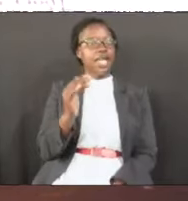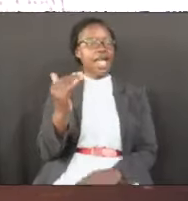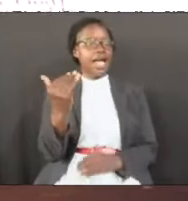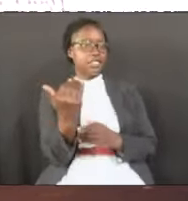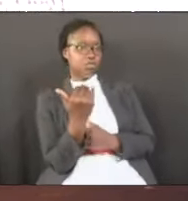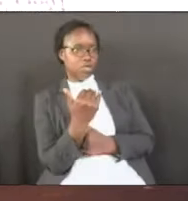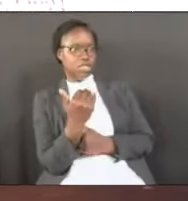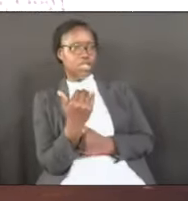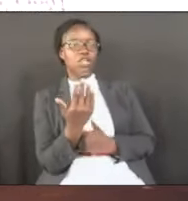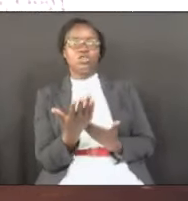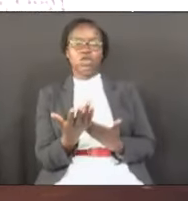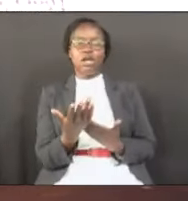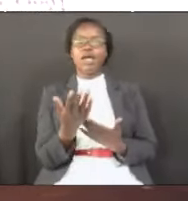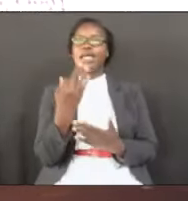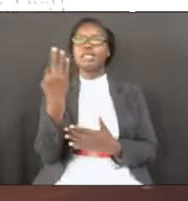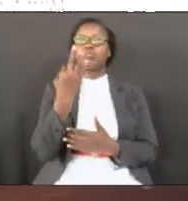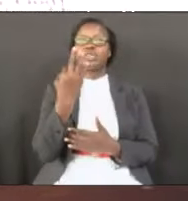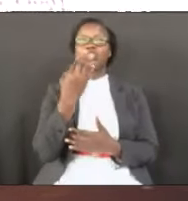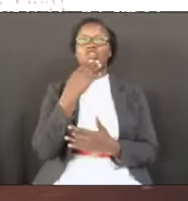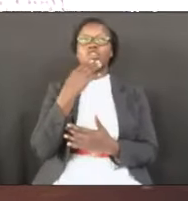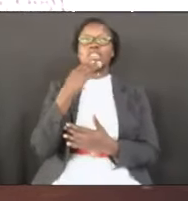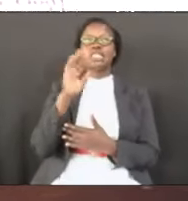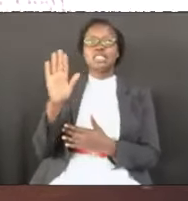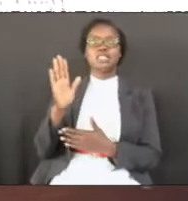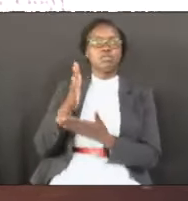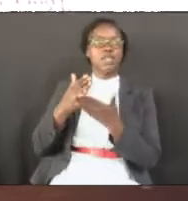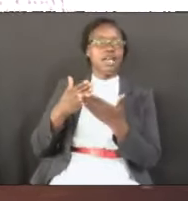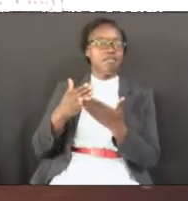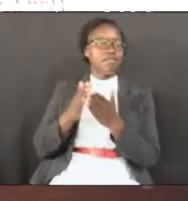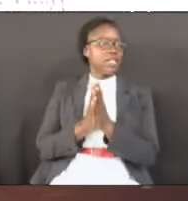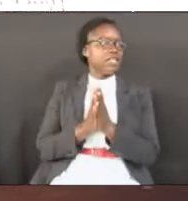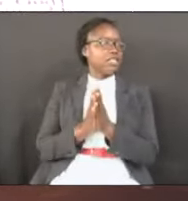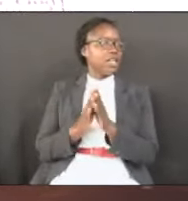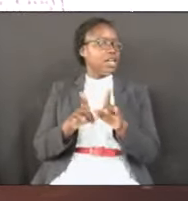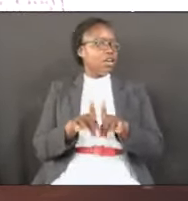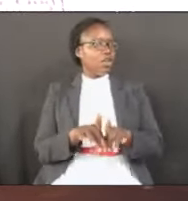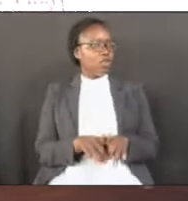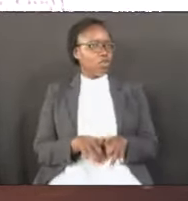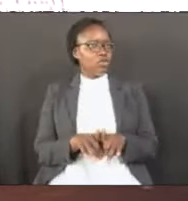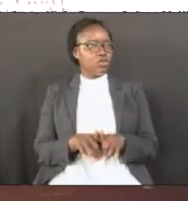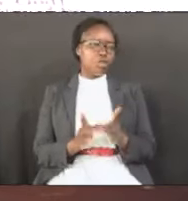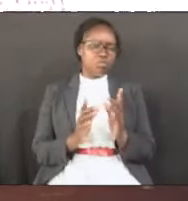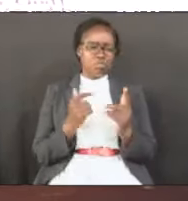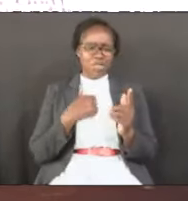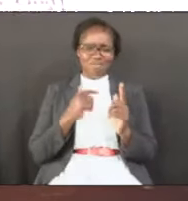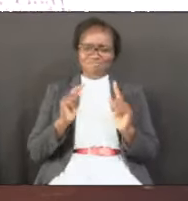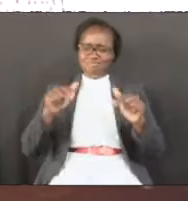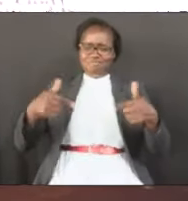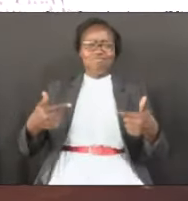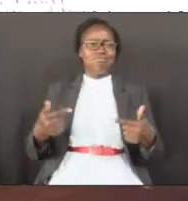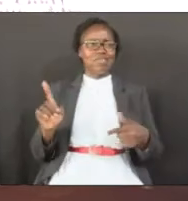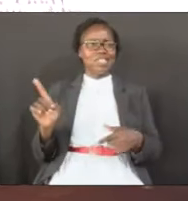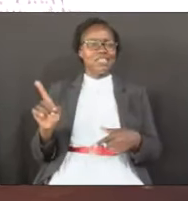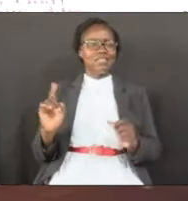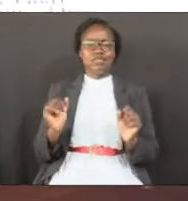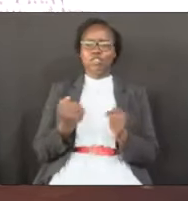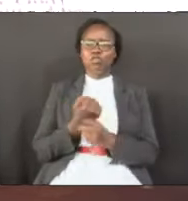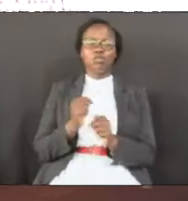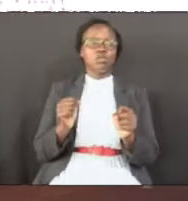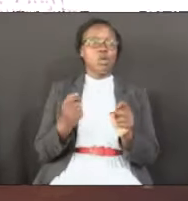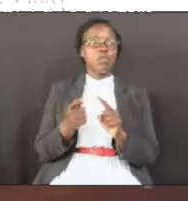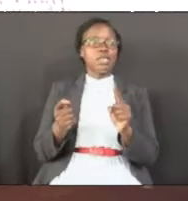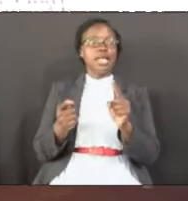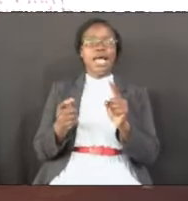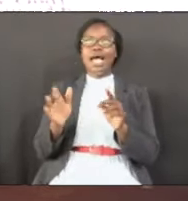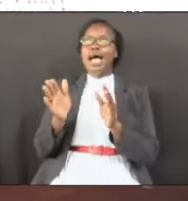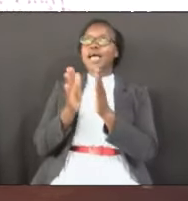and stand on his behalf. And I am not able to fit into his shoes. But I asked